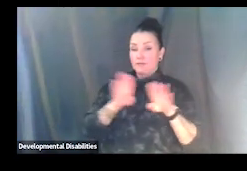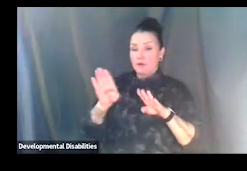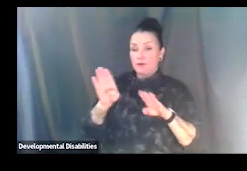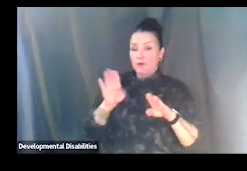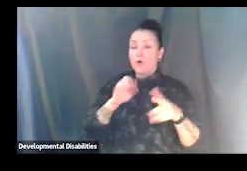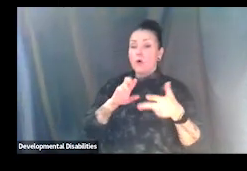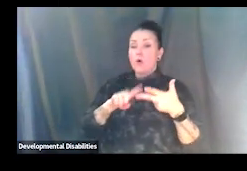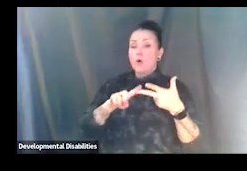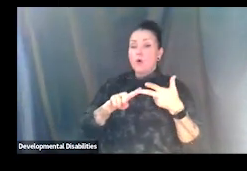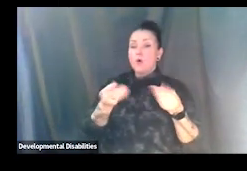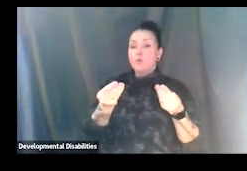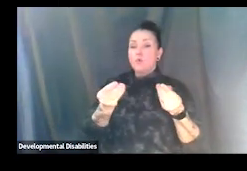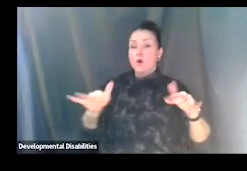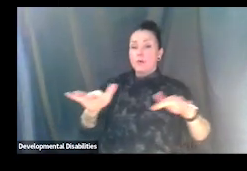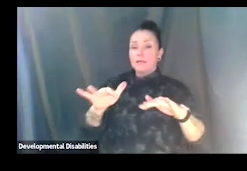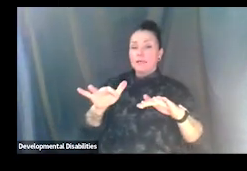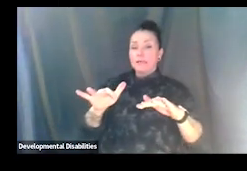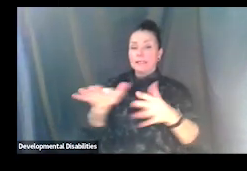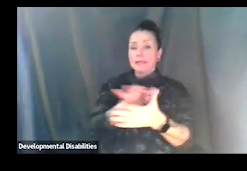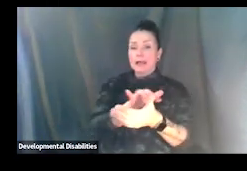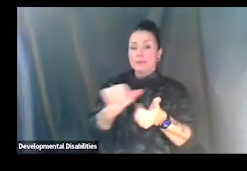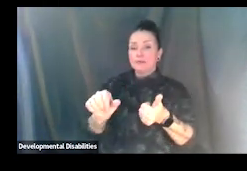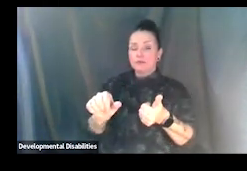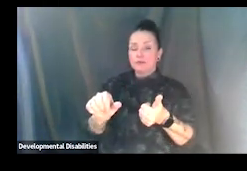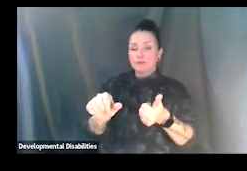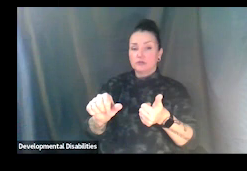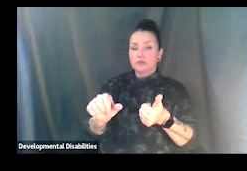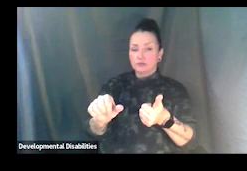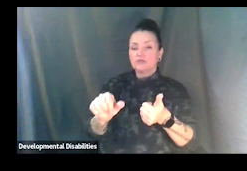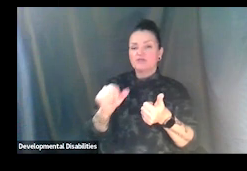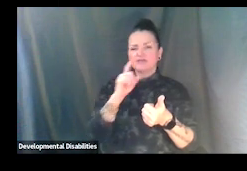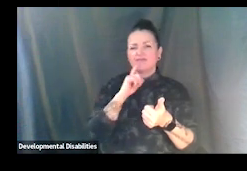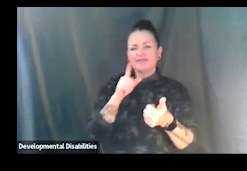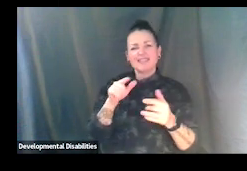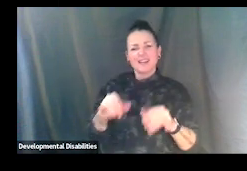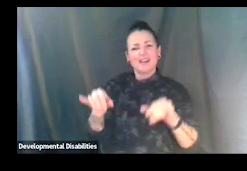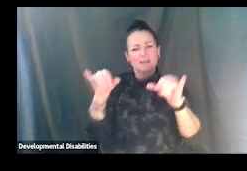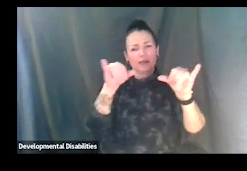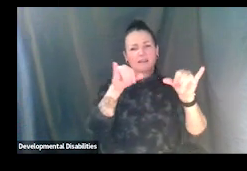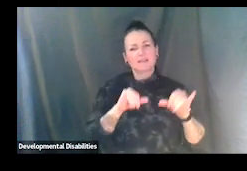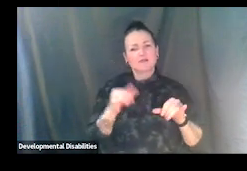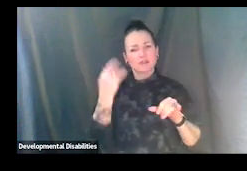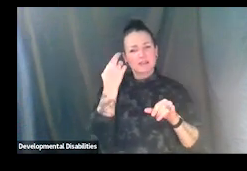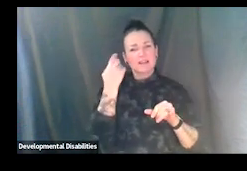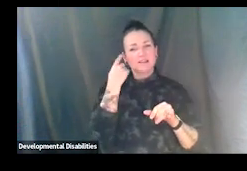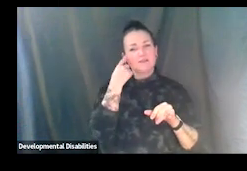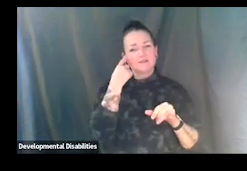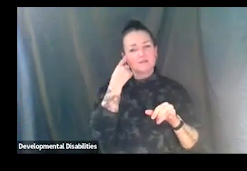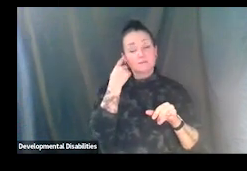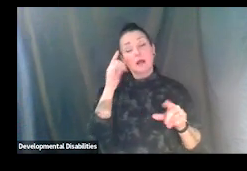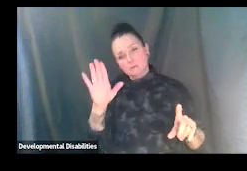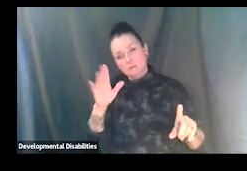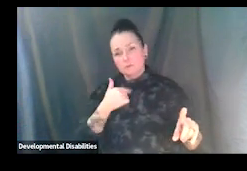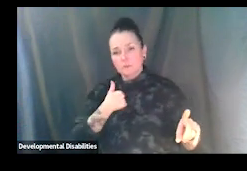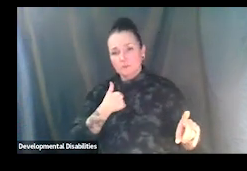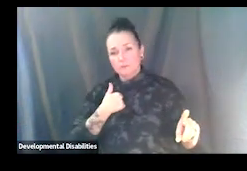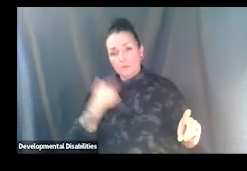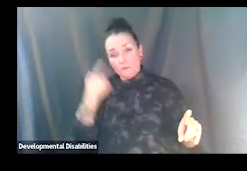emotional dysregulation may be better in some ways, but I think it's by far the most common reason, at least in my practice, that